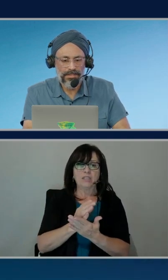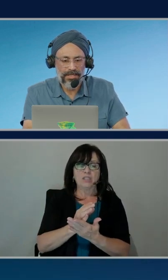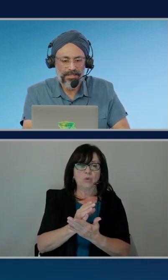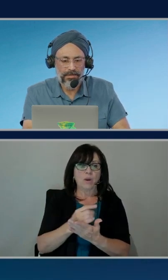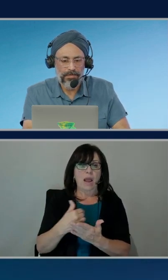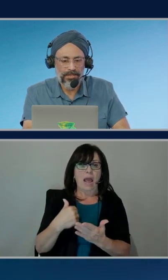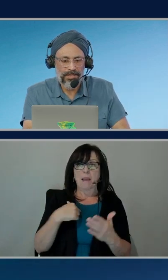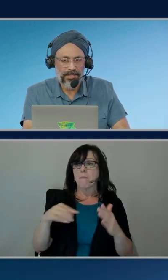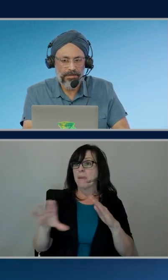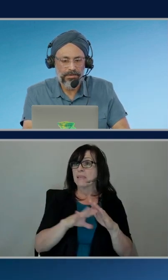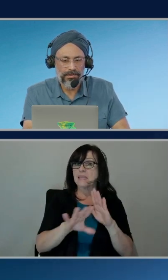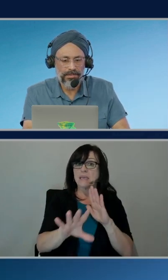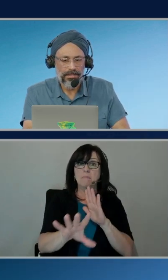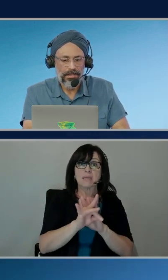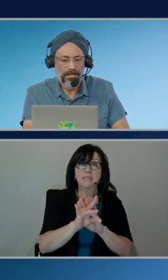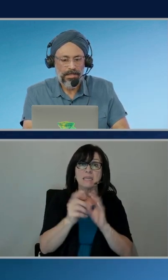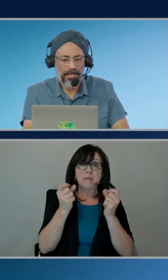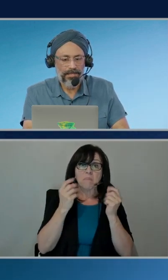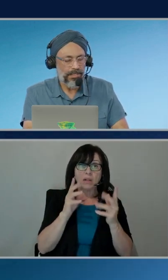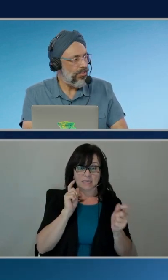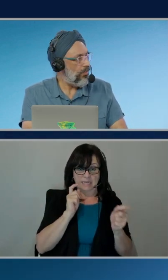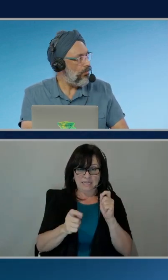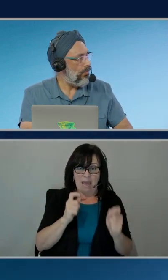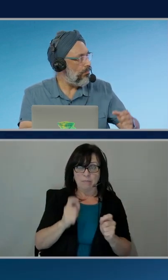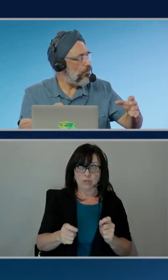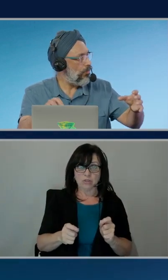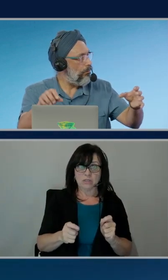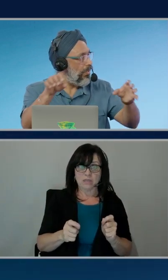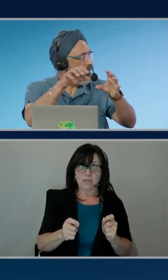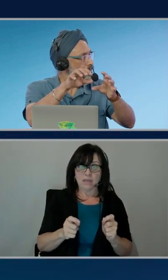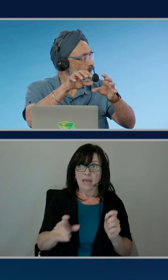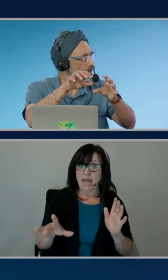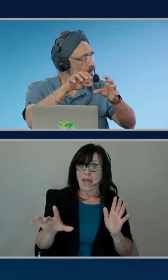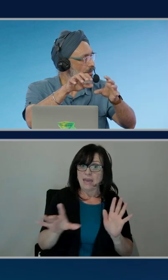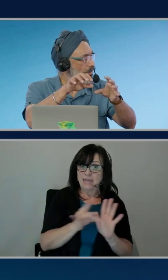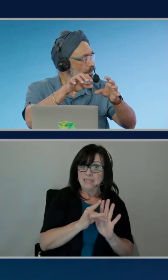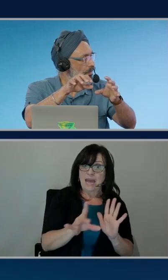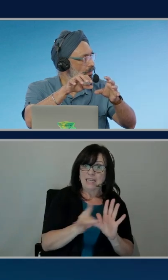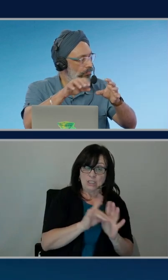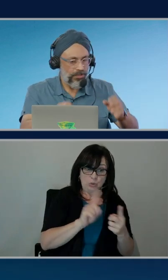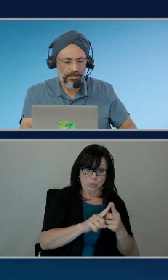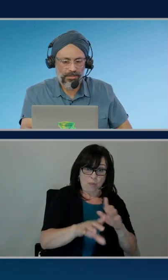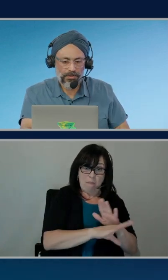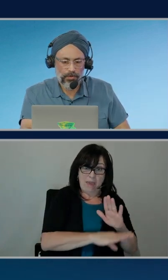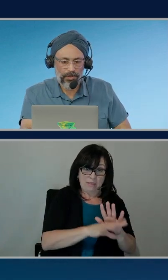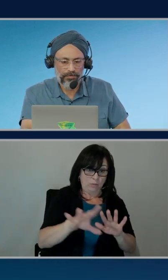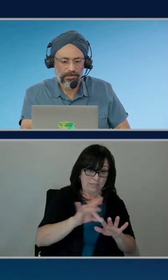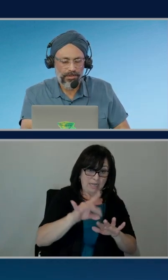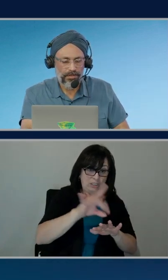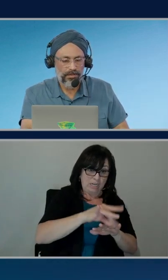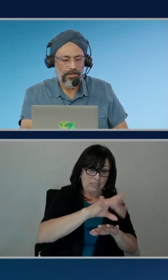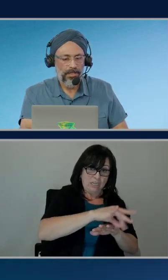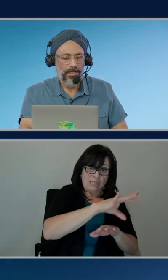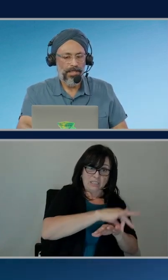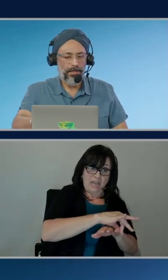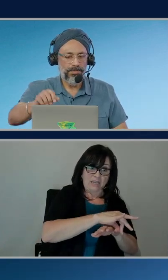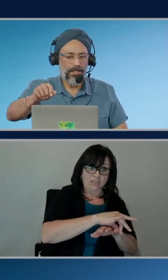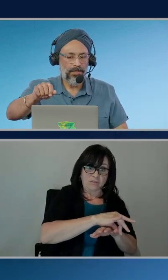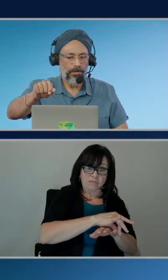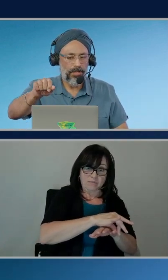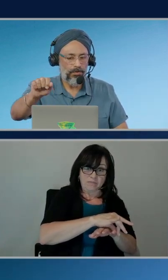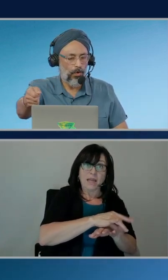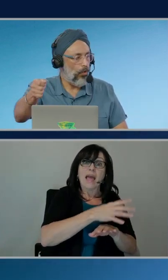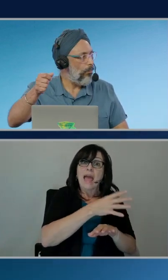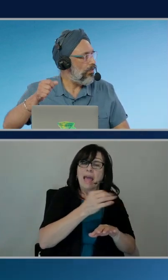basically selecting multi-adapters and attaching it to the base model, Right. which is the screwdriver here, and I'm